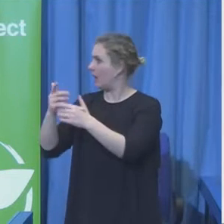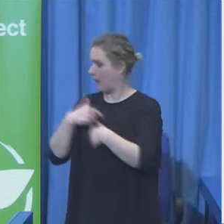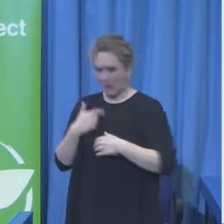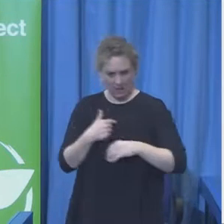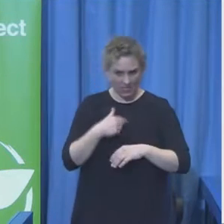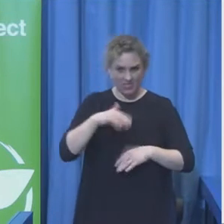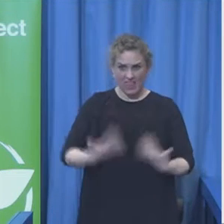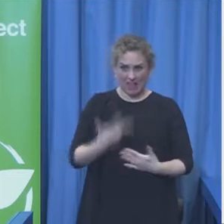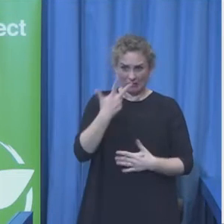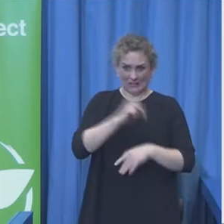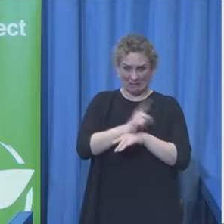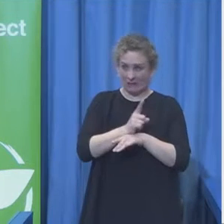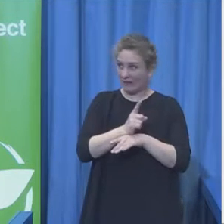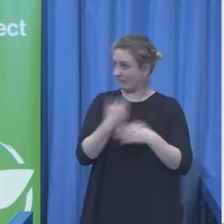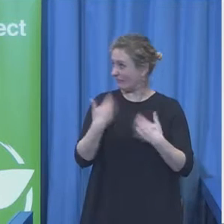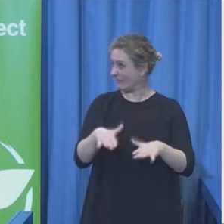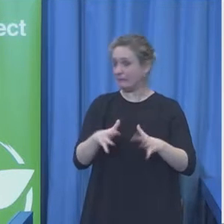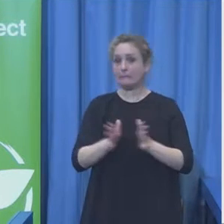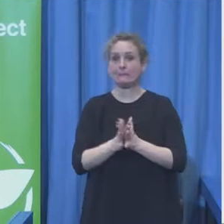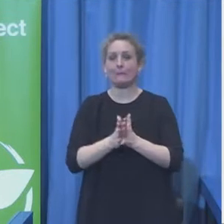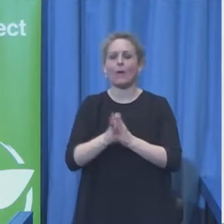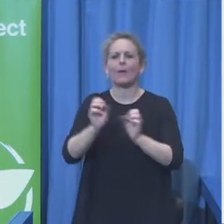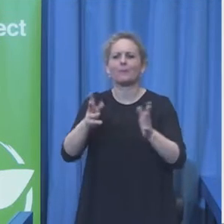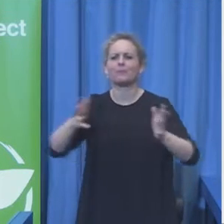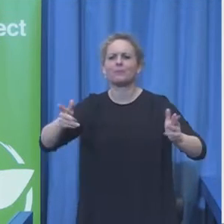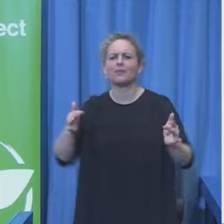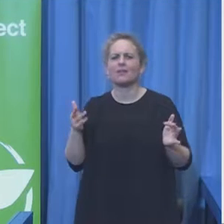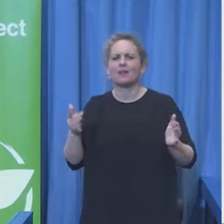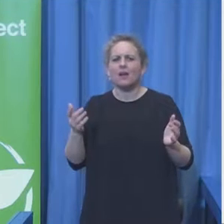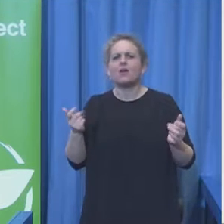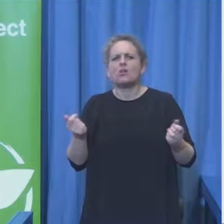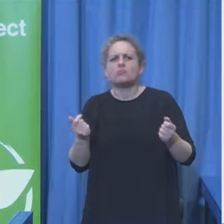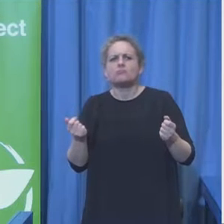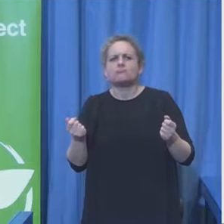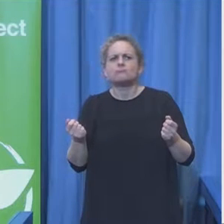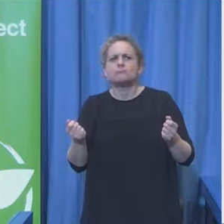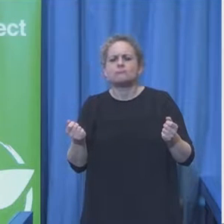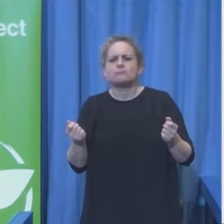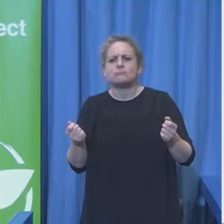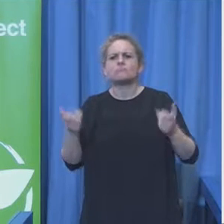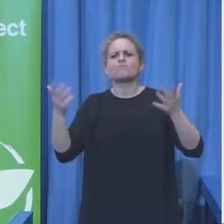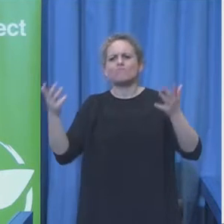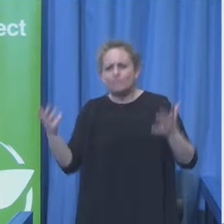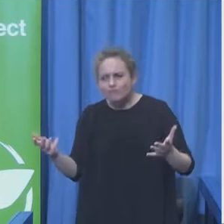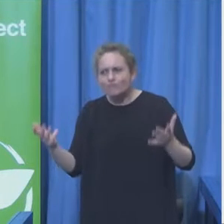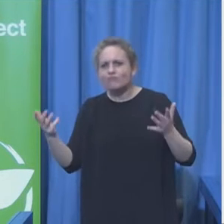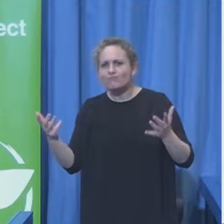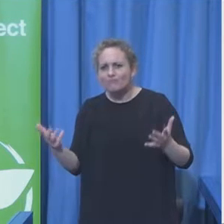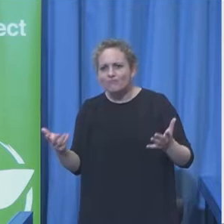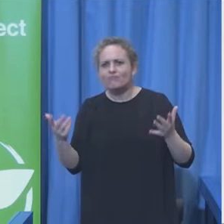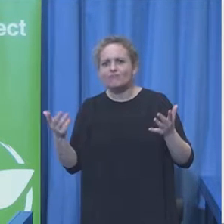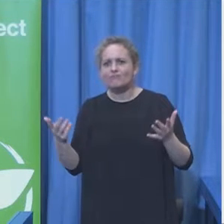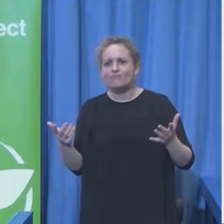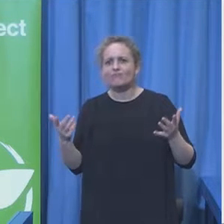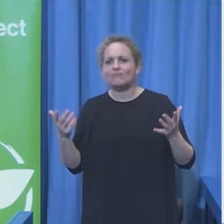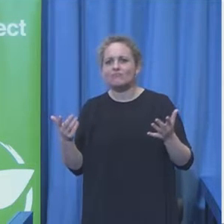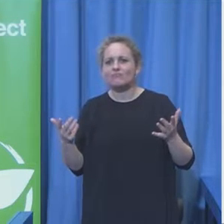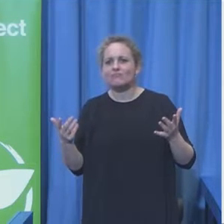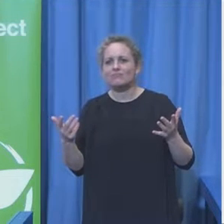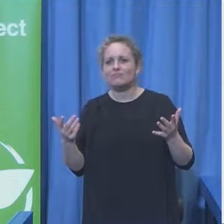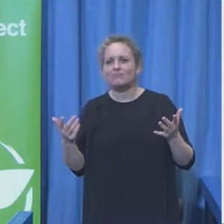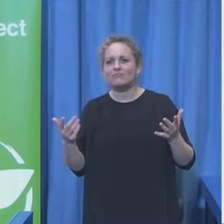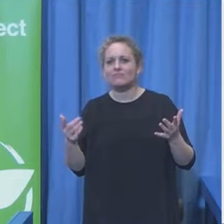that catalytic projects and activities continued receiving our support through